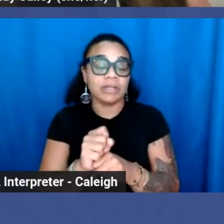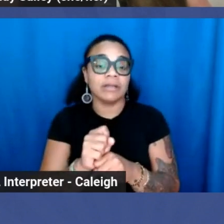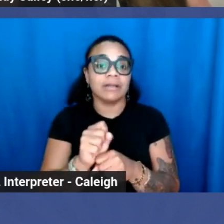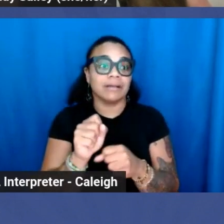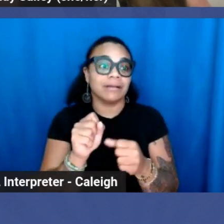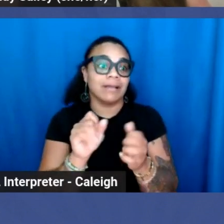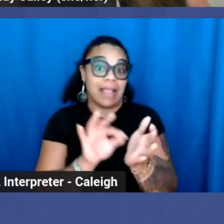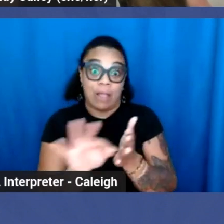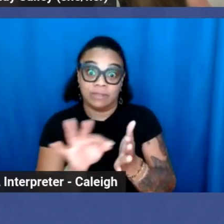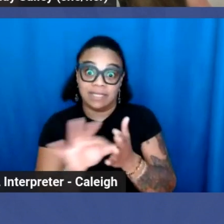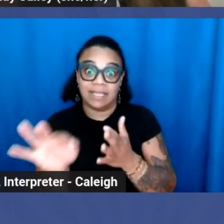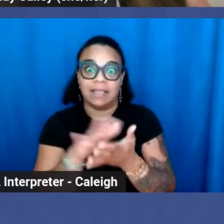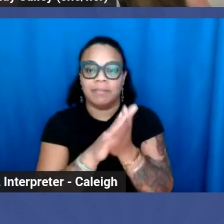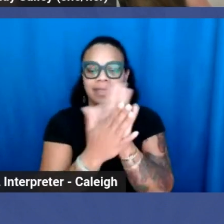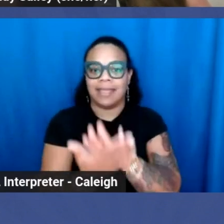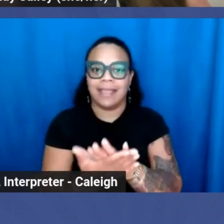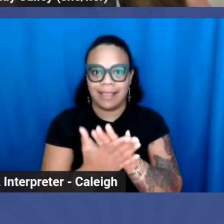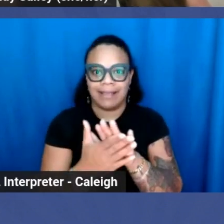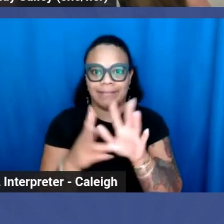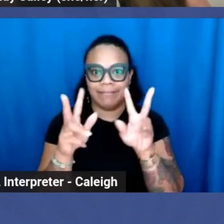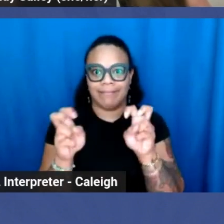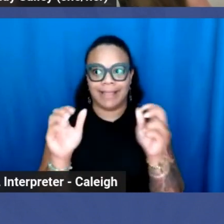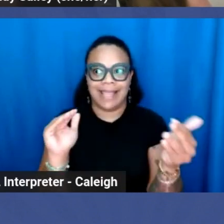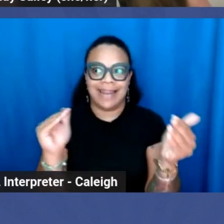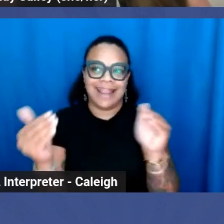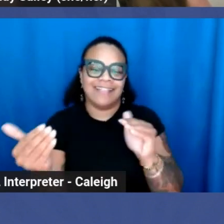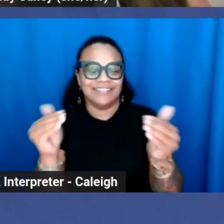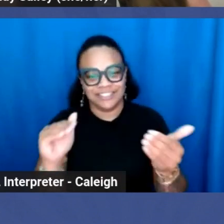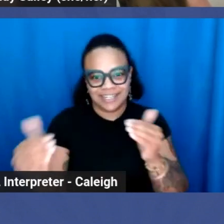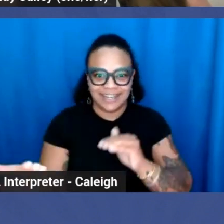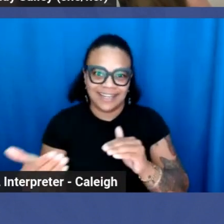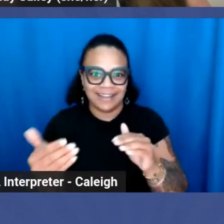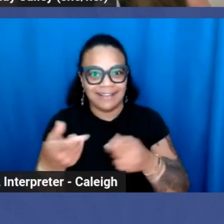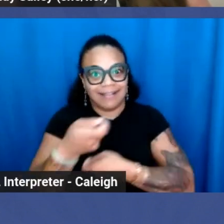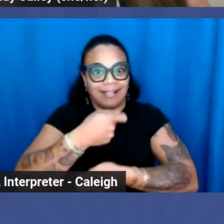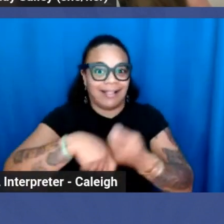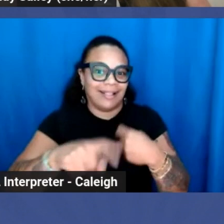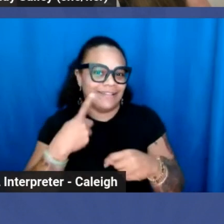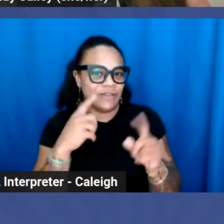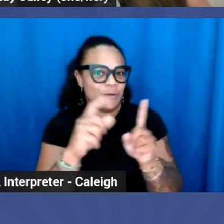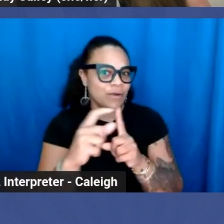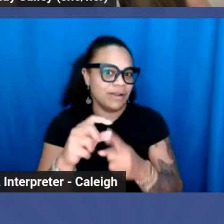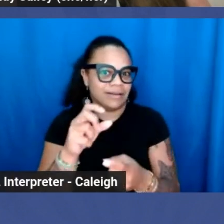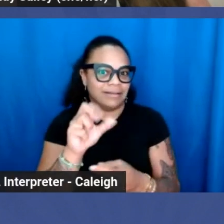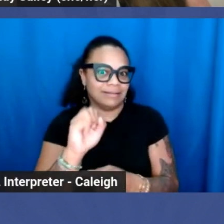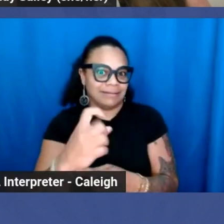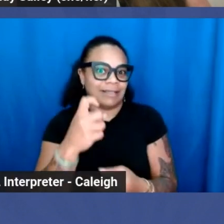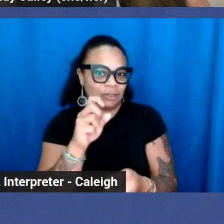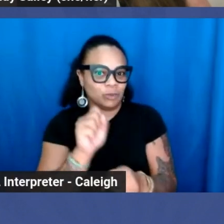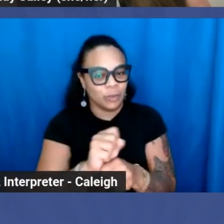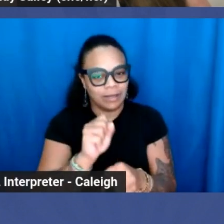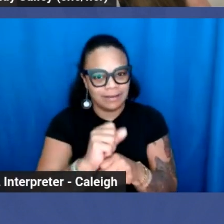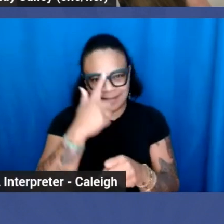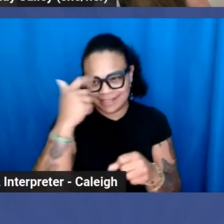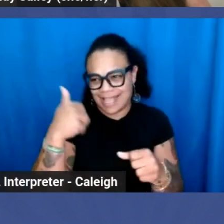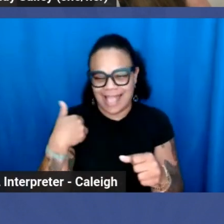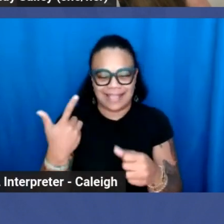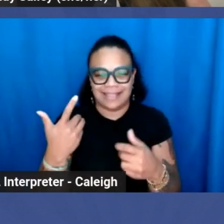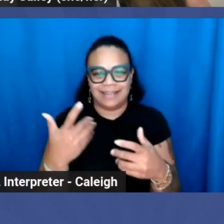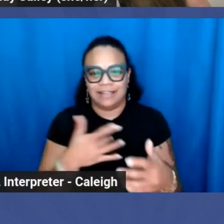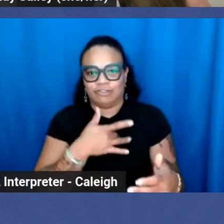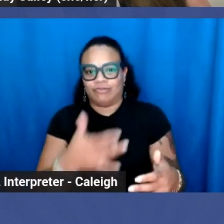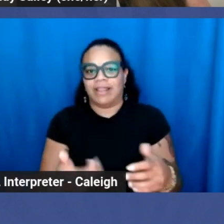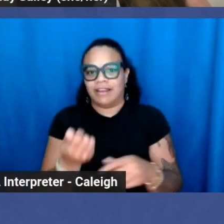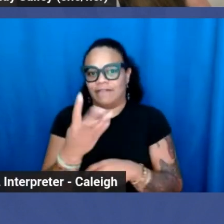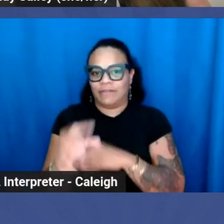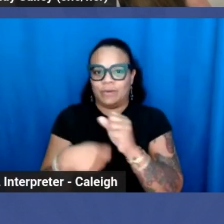accounting became like a analogy for sex work because there was kind of this trend a few years ago about just calling